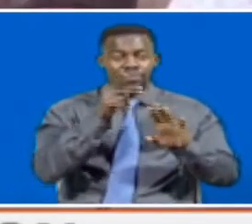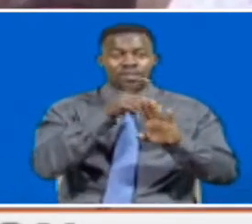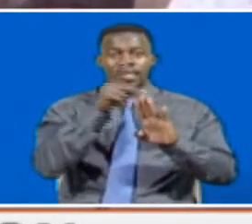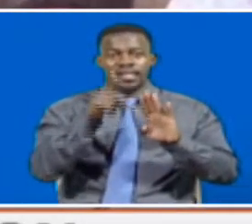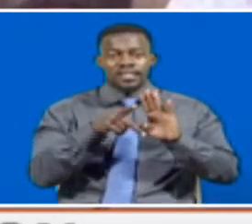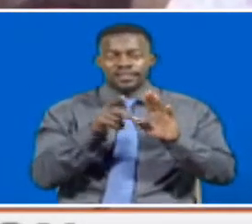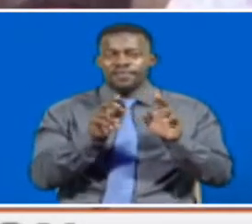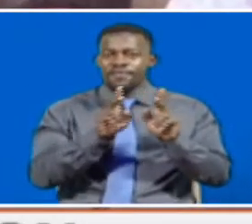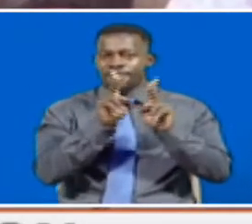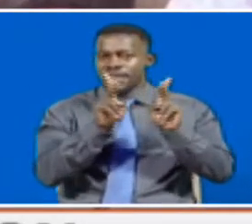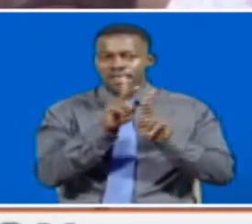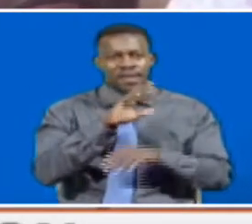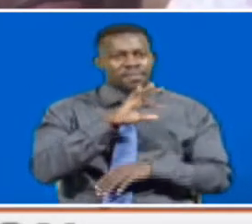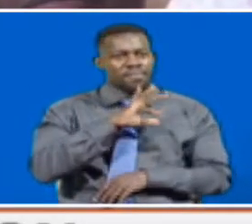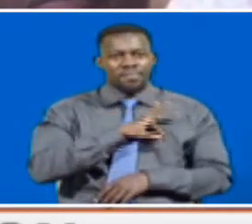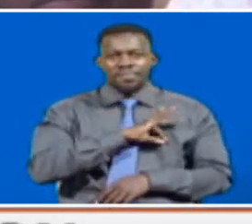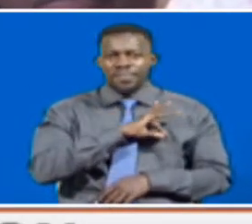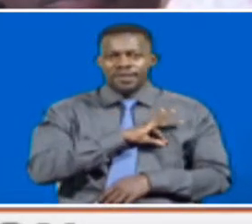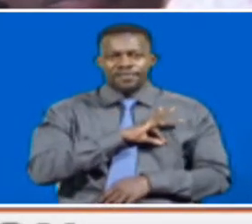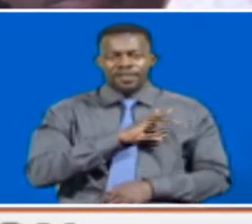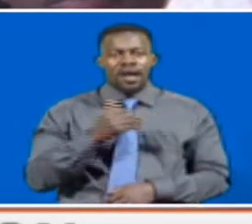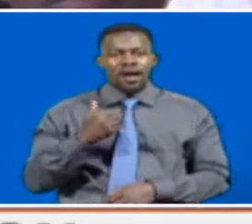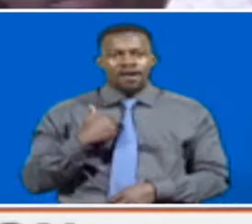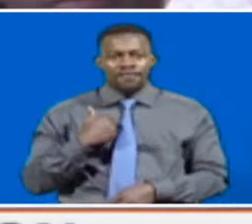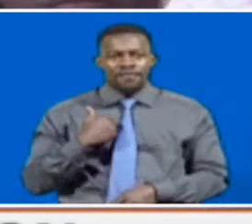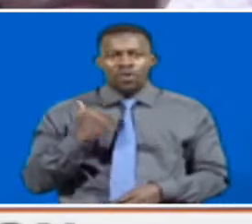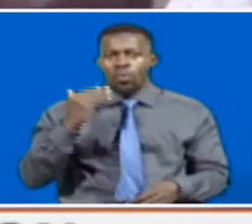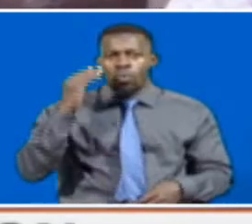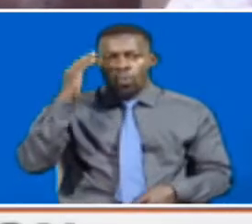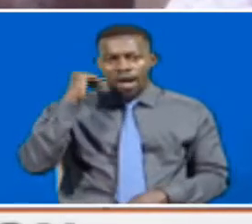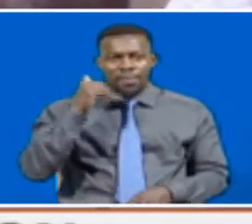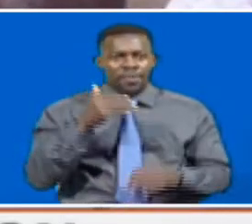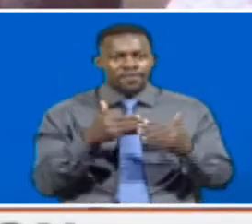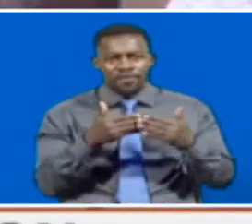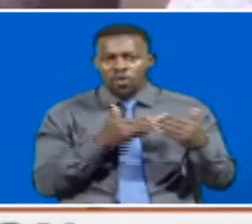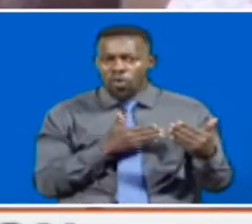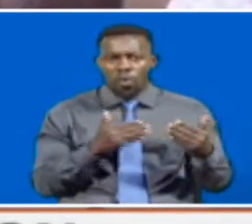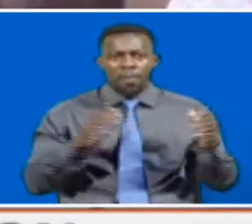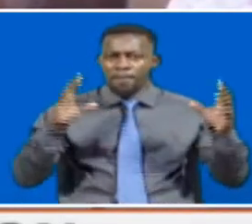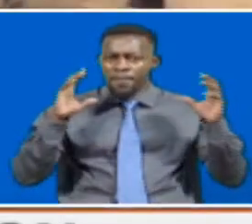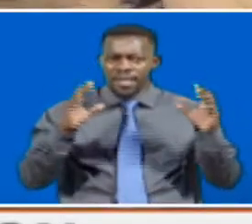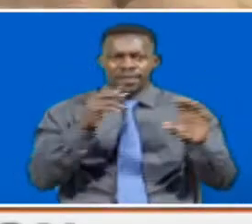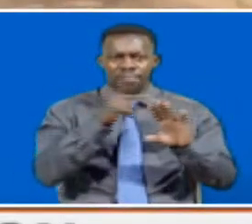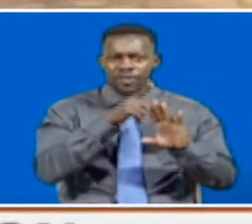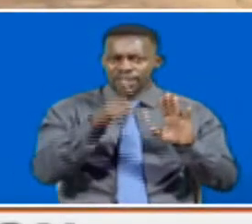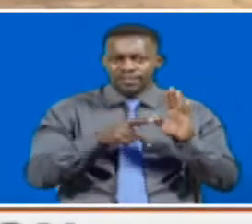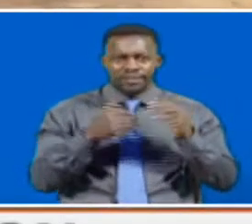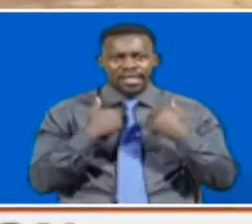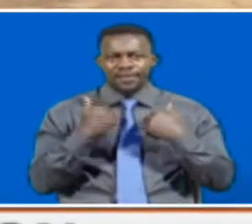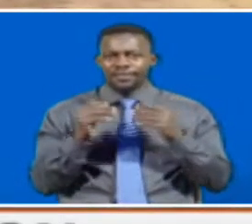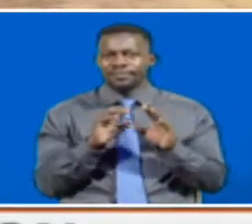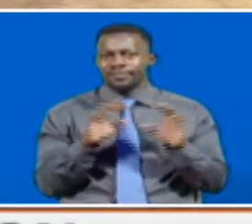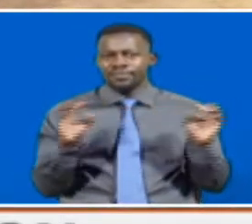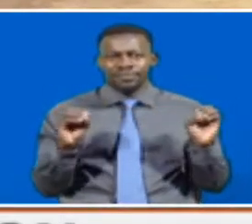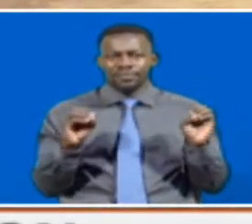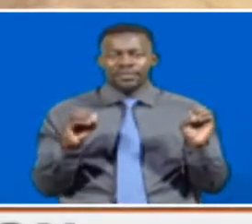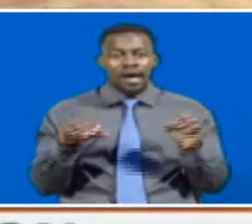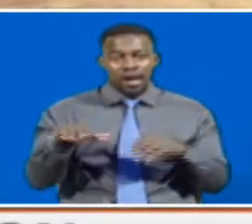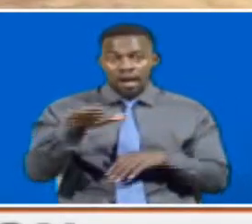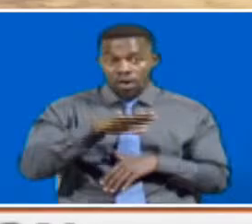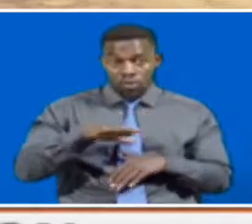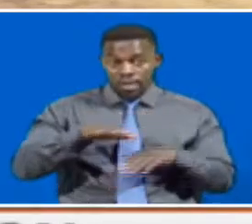because we have not had projects of this magnitude, particularly in the agricultural